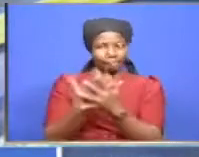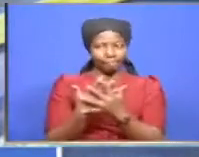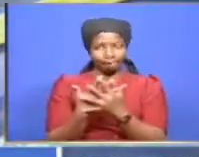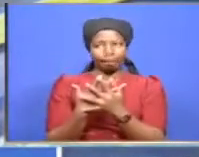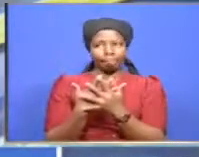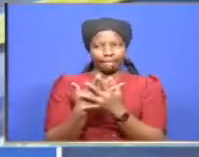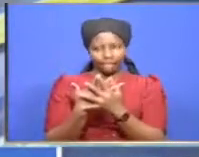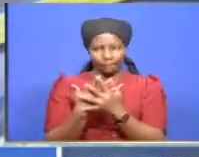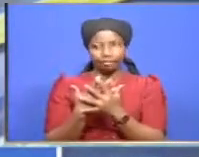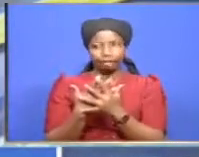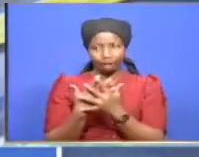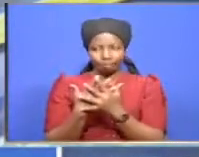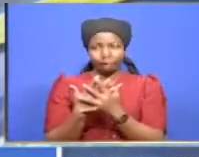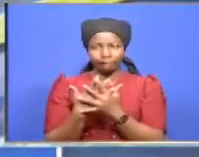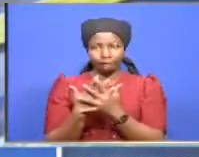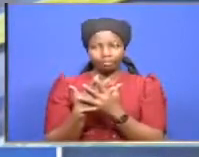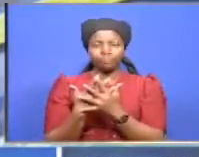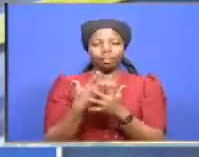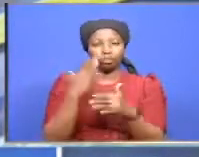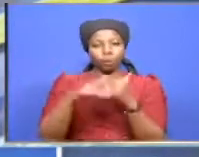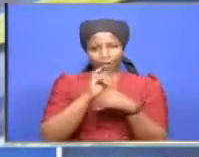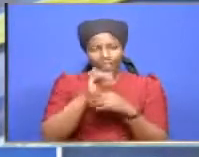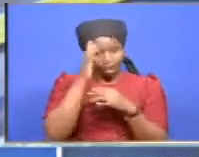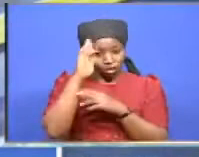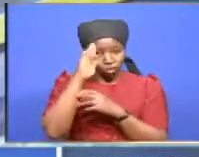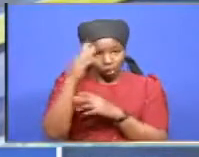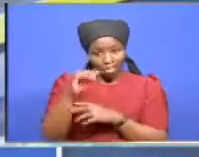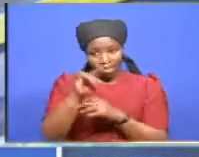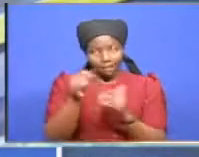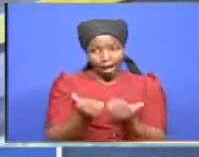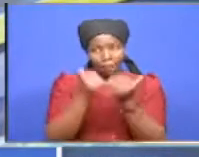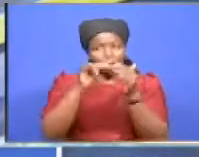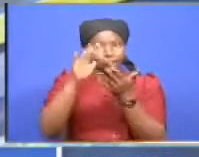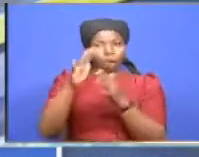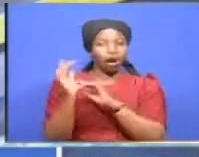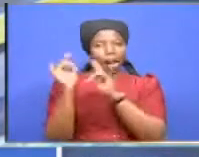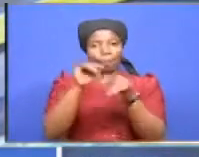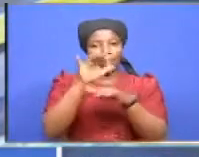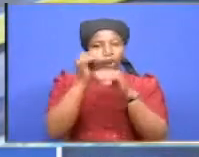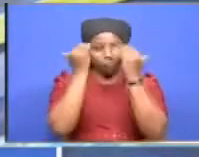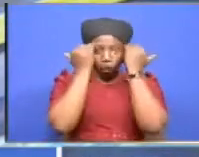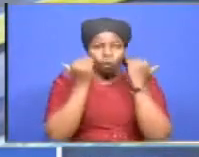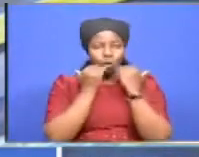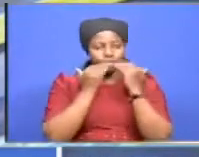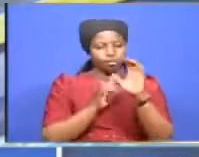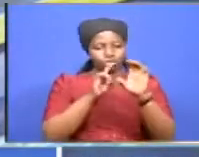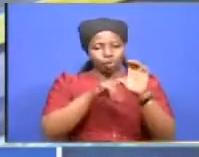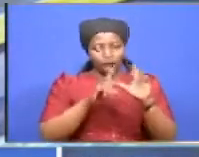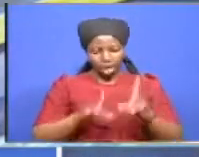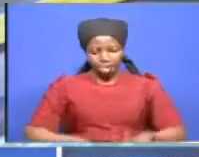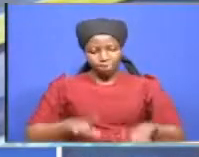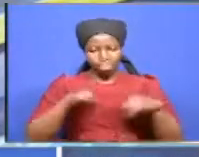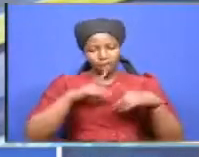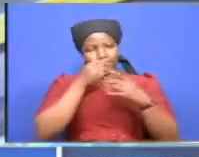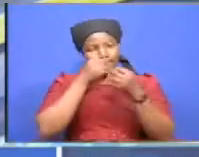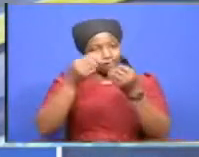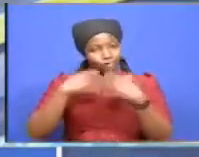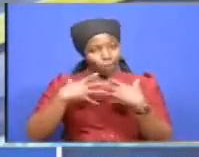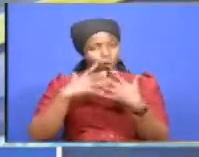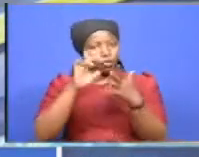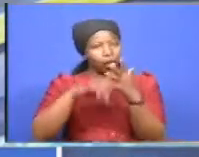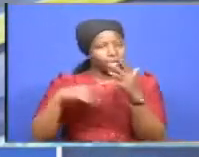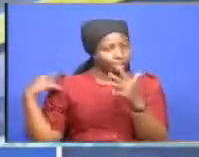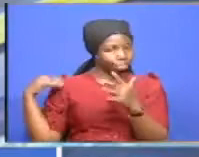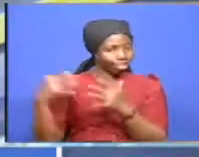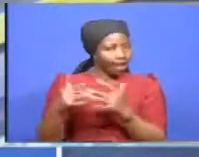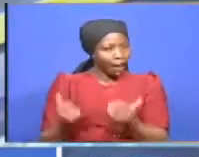Now the reason why this is happening, and more coming from the corridors of justice, she's joining us now live just to give us an update on what has been happening